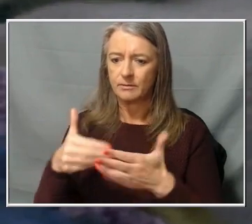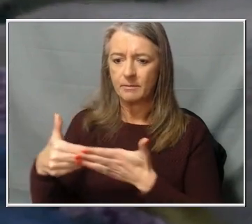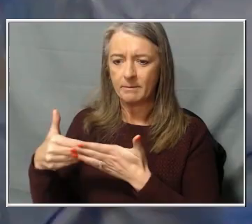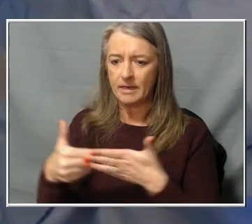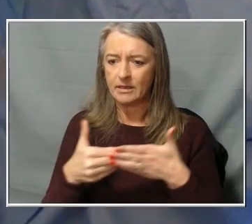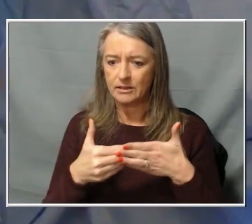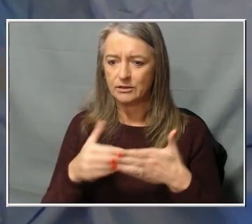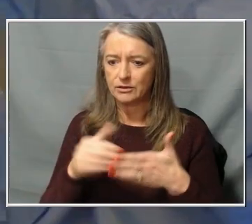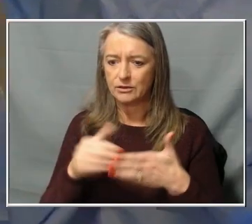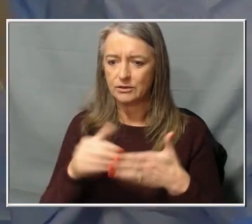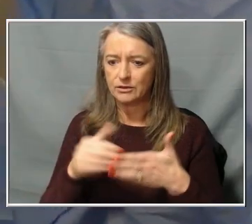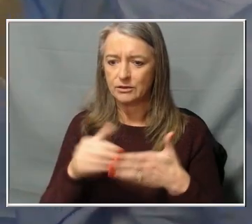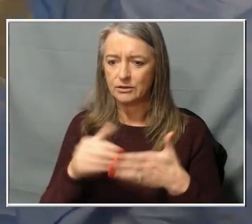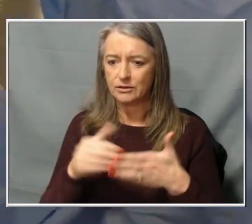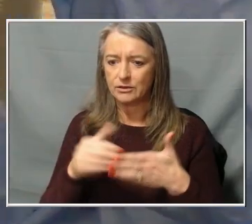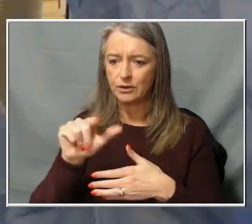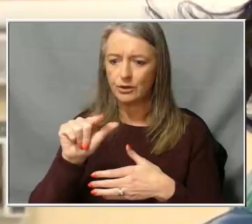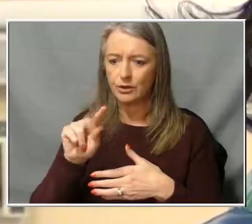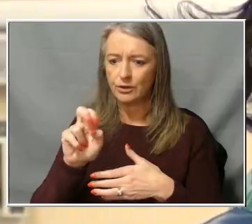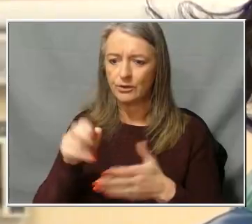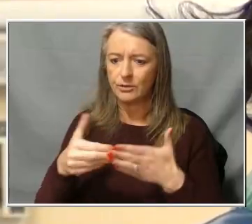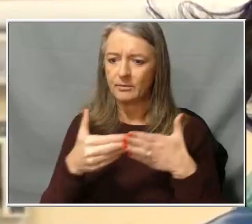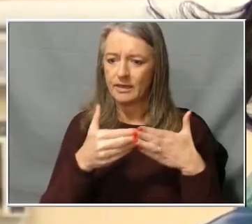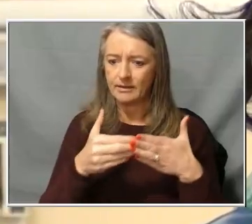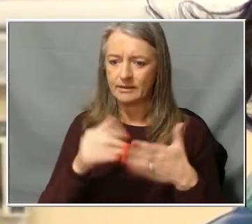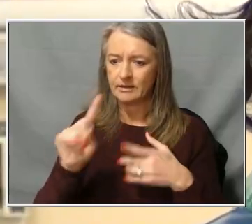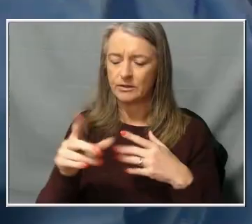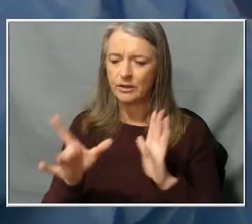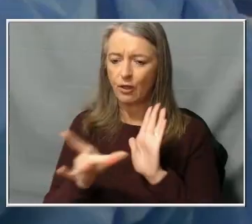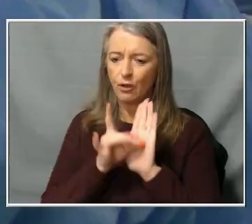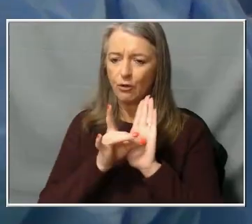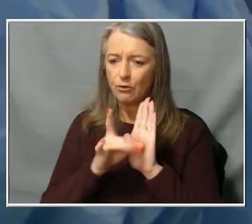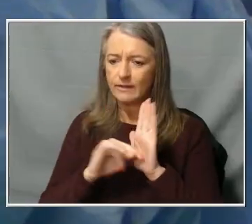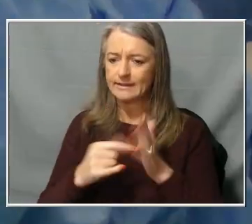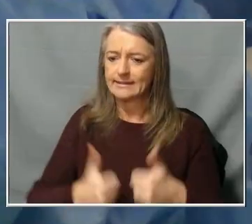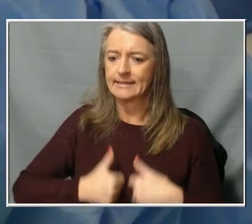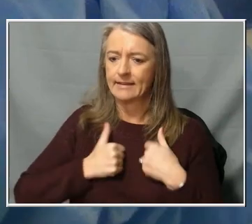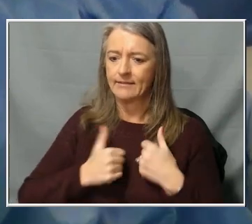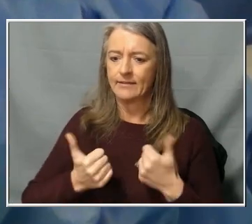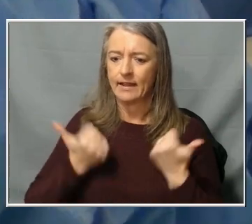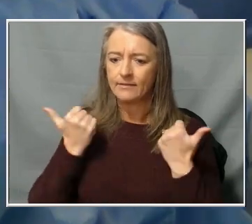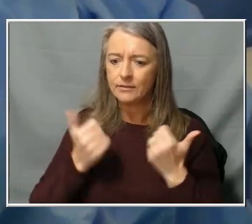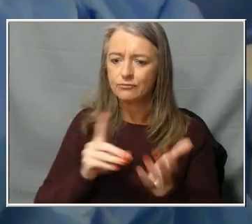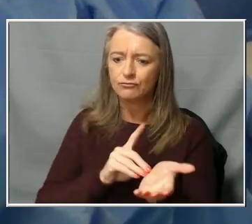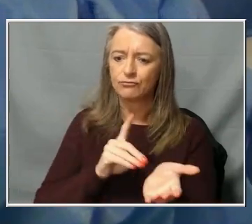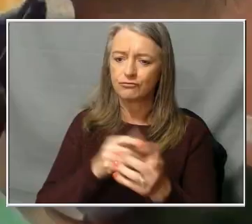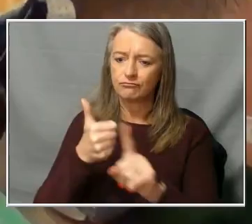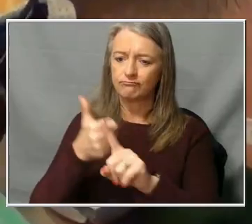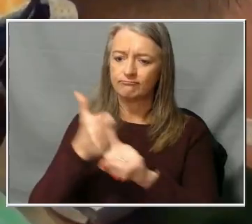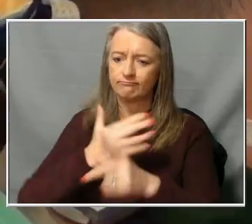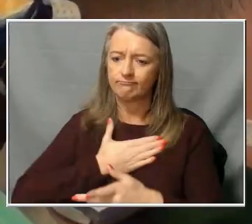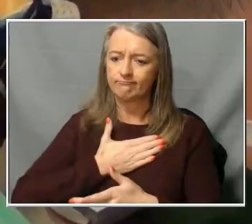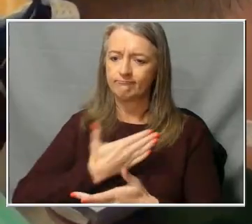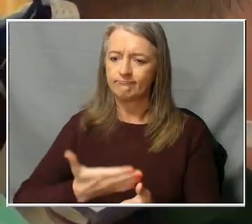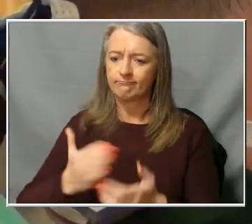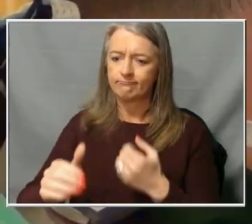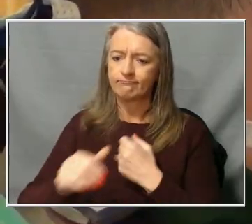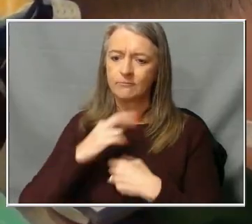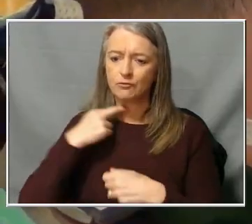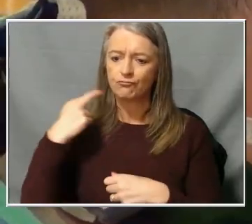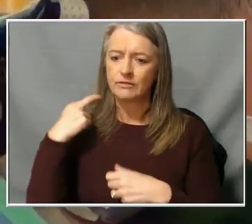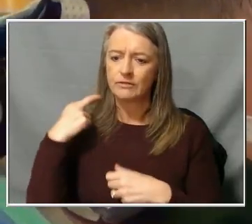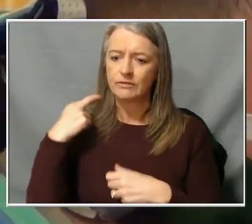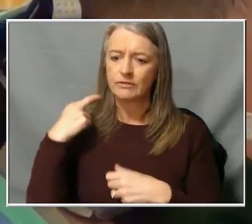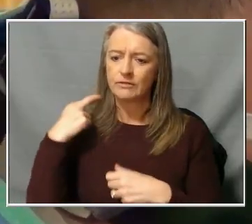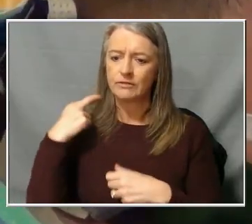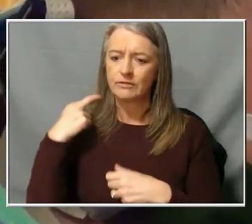Superglue baby. But it wasn't just the glue that saved little Ashlyn's life. It was the doctors who were willing to take a risk and do something that